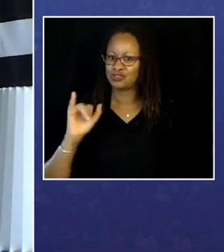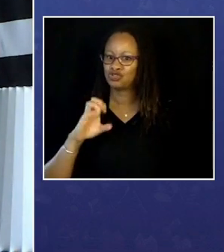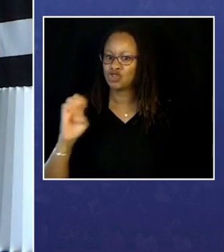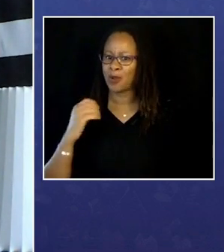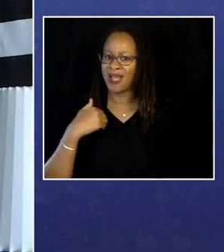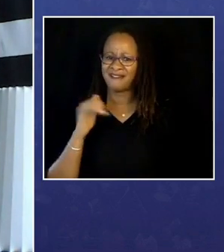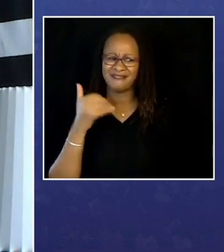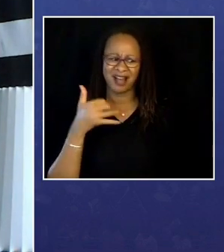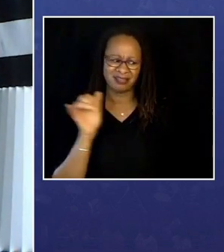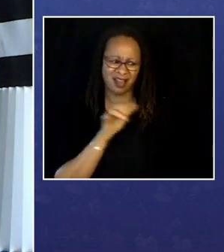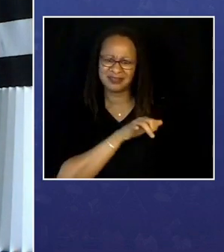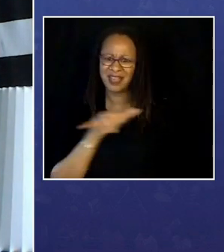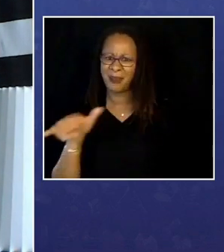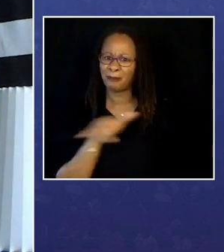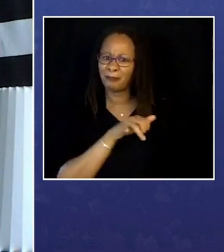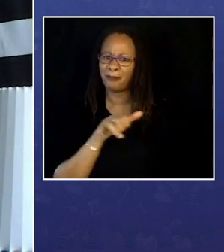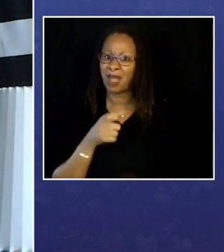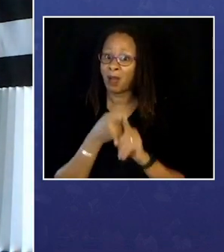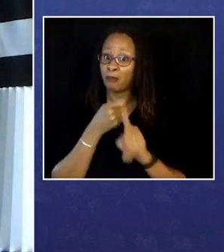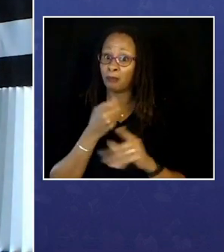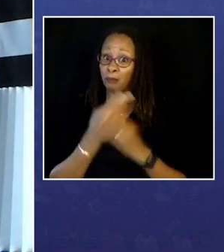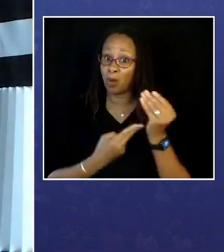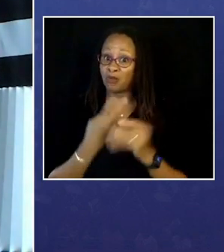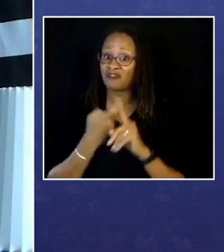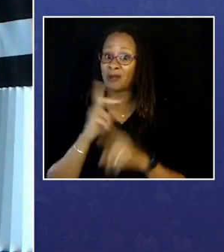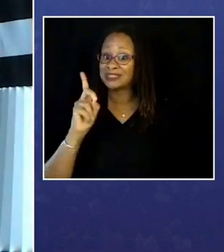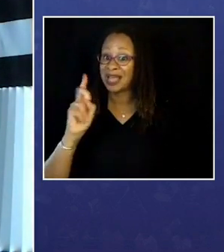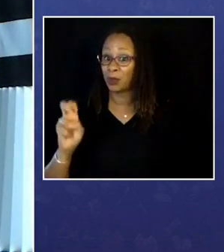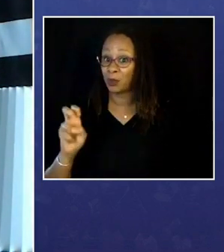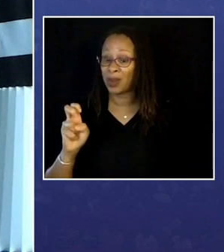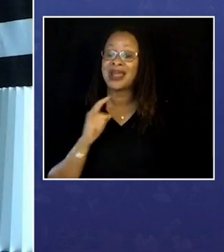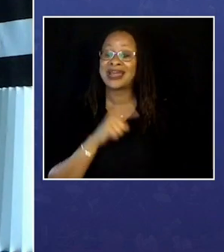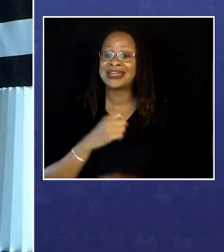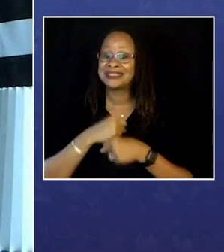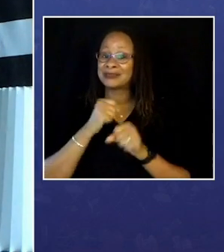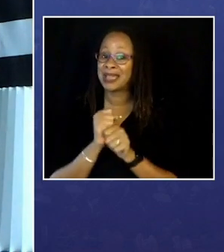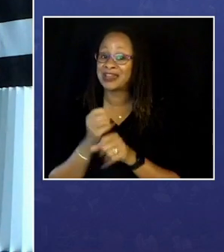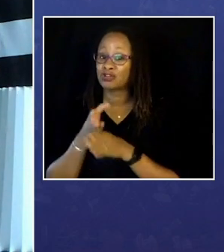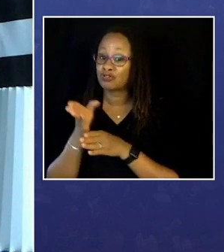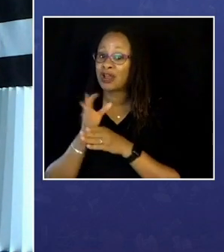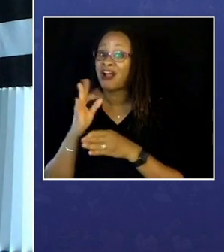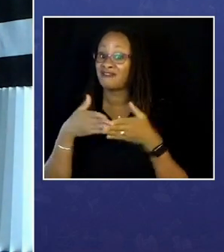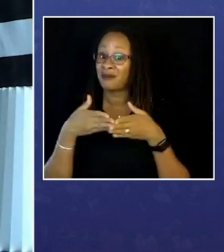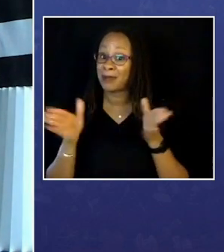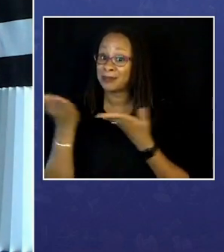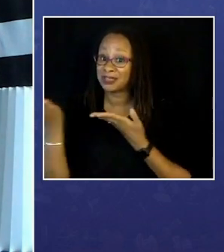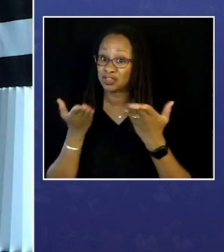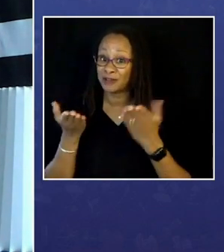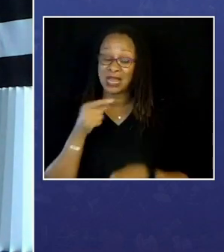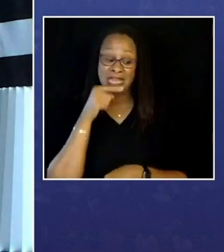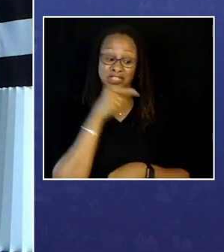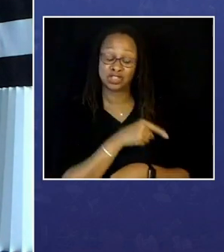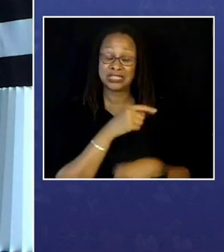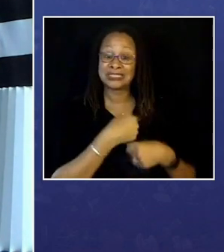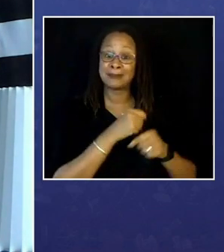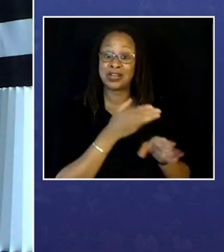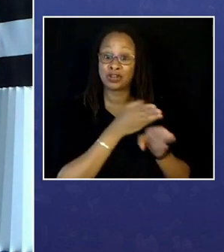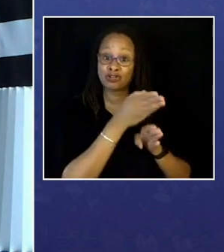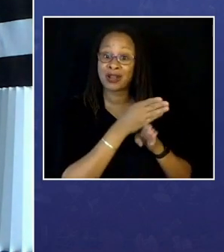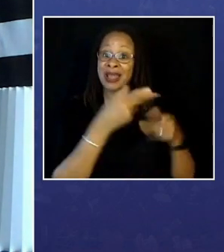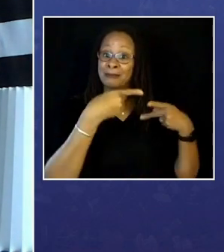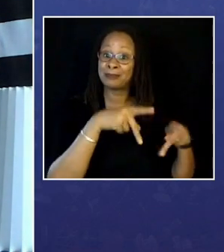common. Not only are they both from Delaware, he's made a career of public service, and she's made a